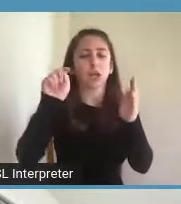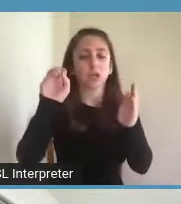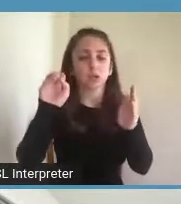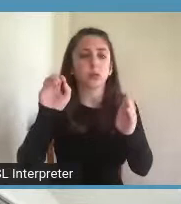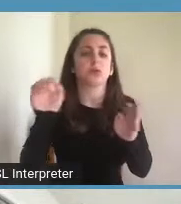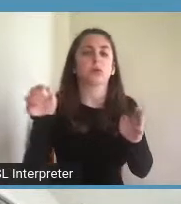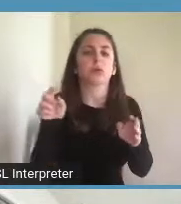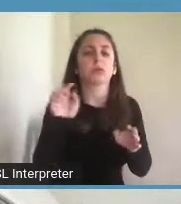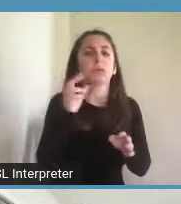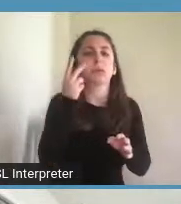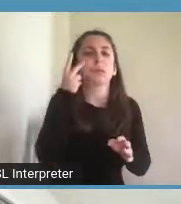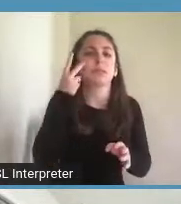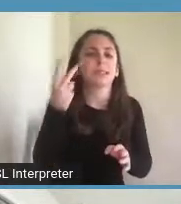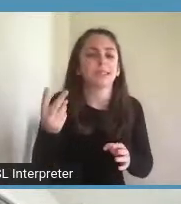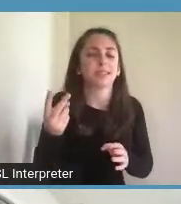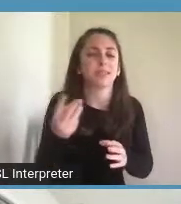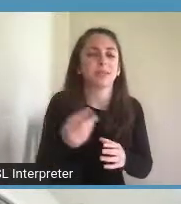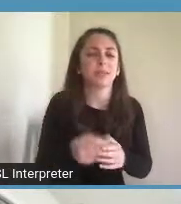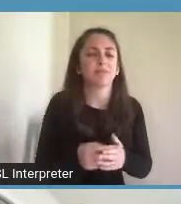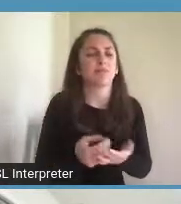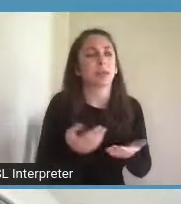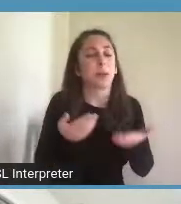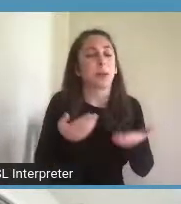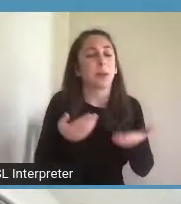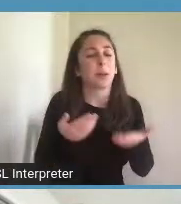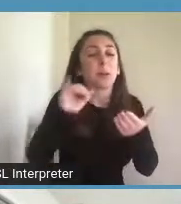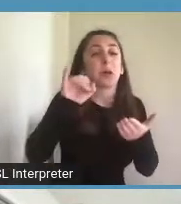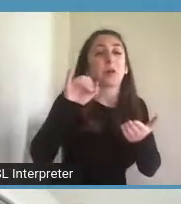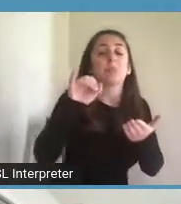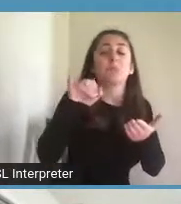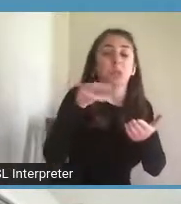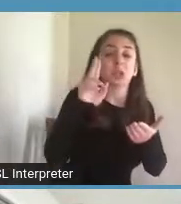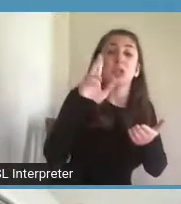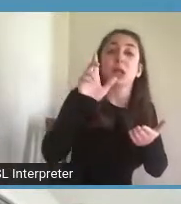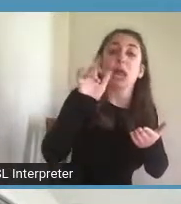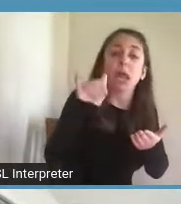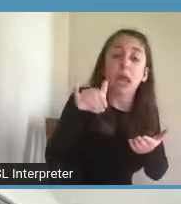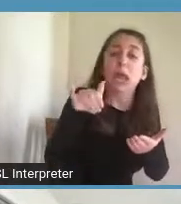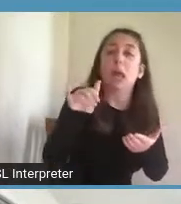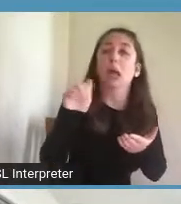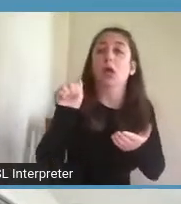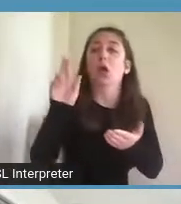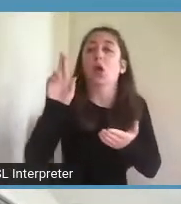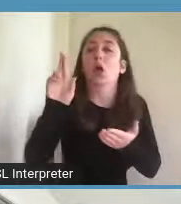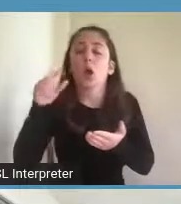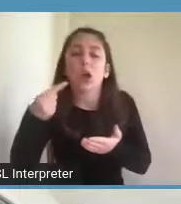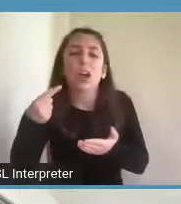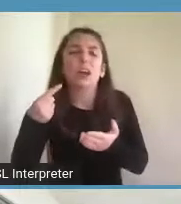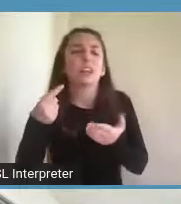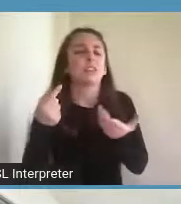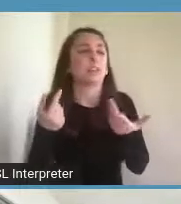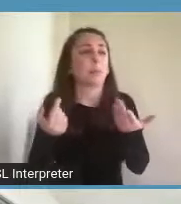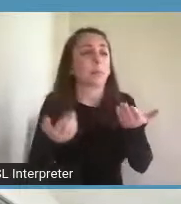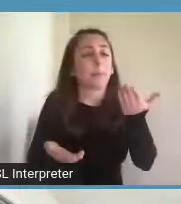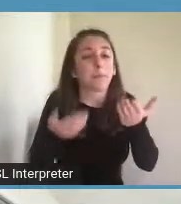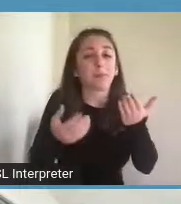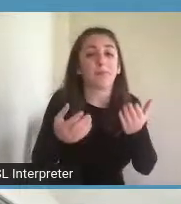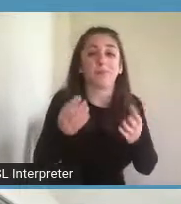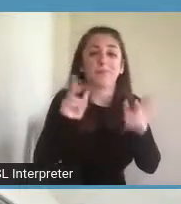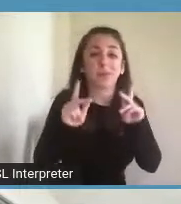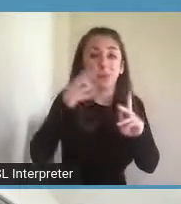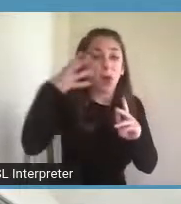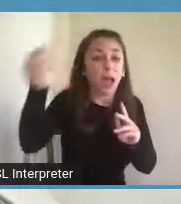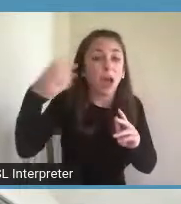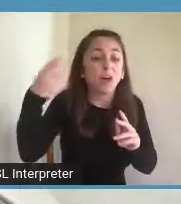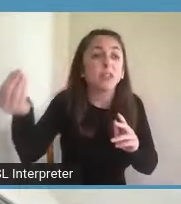see, is this maybe just every July, August, we see a dip in our web traffic? People are outside enjoying the sunshine, going to the